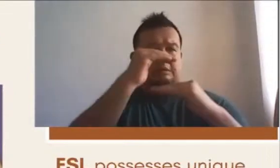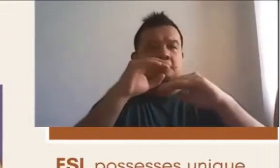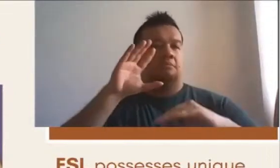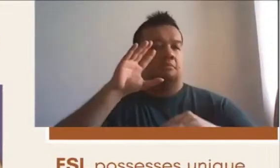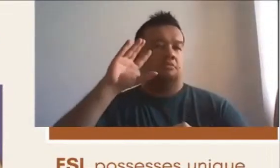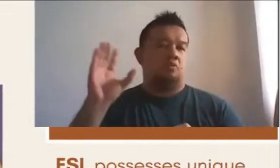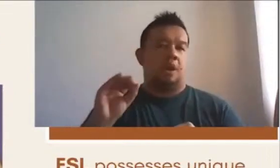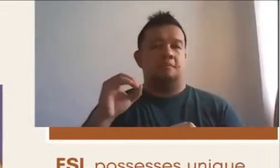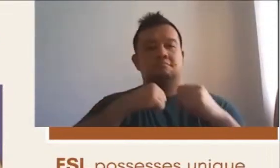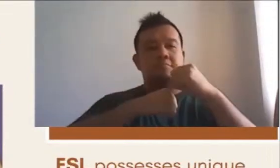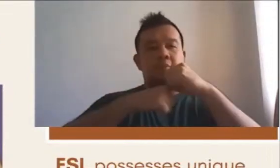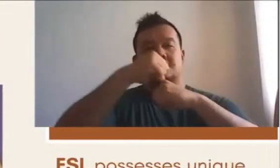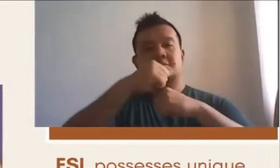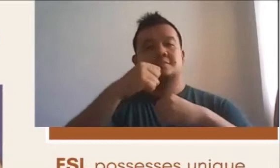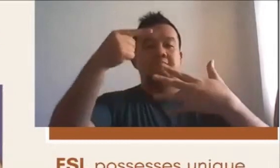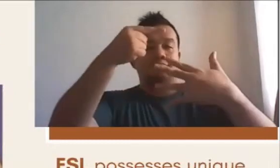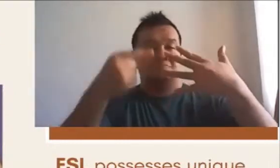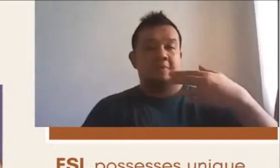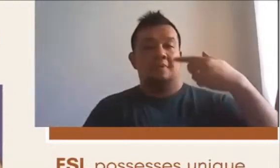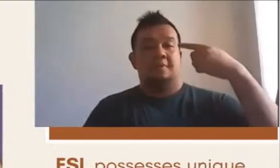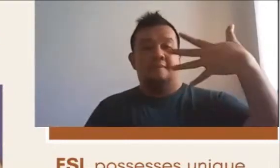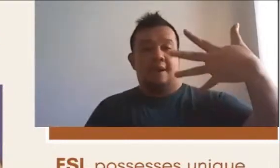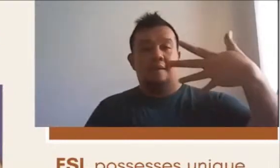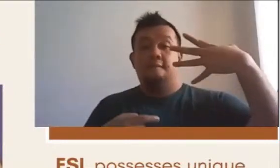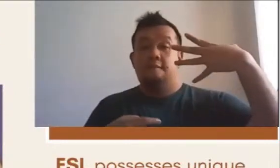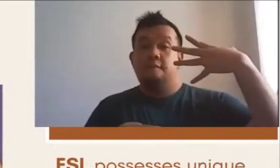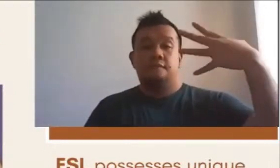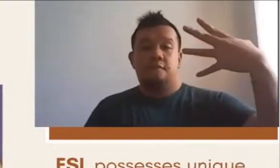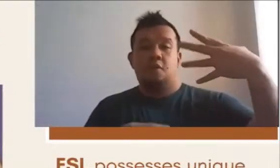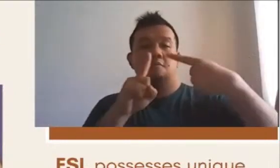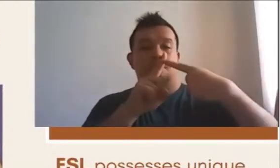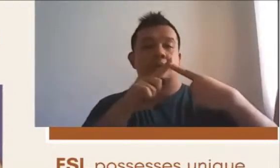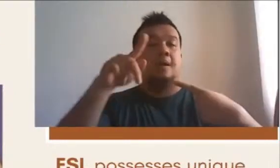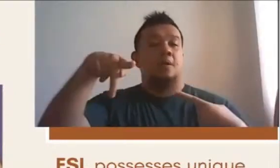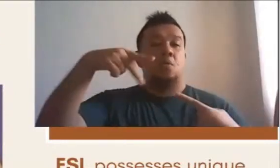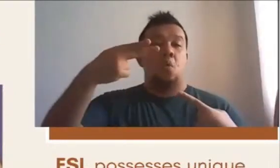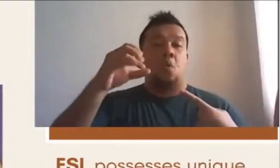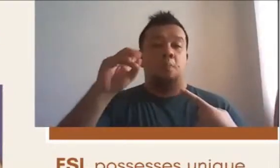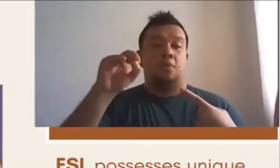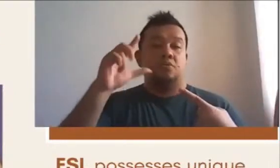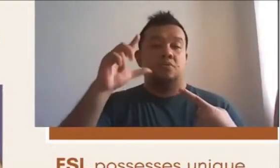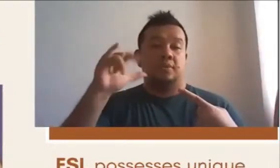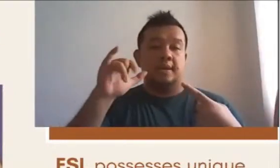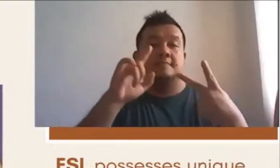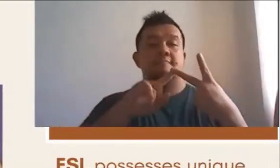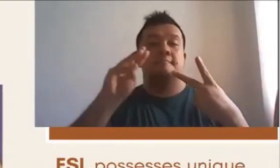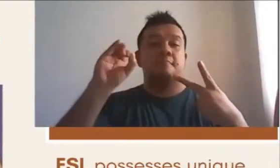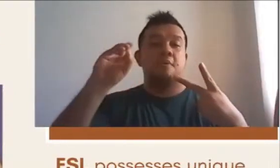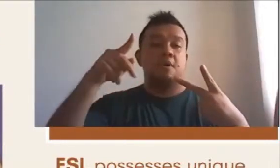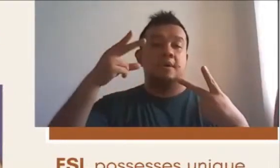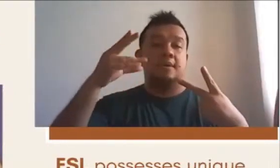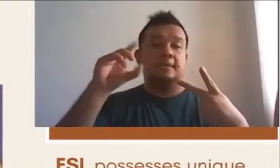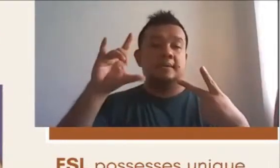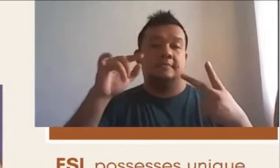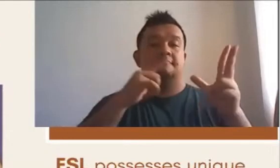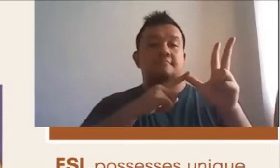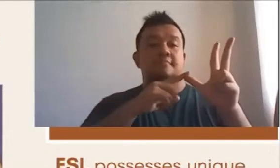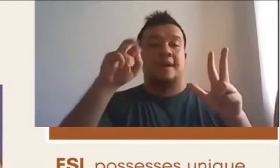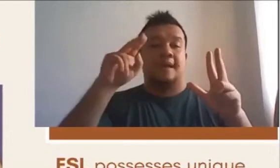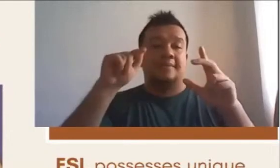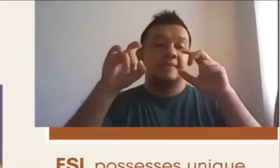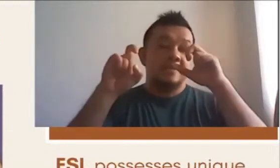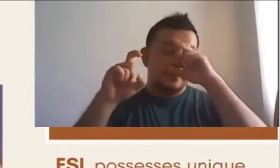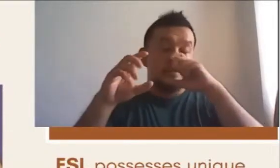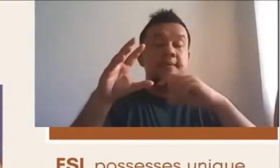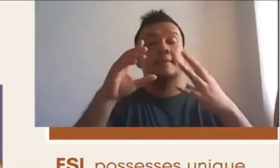from FSL and ASL. So as the structures of phonology, morphology, syntax, and discourse, FSL